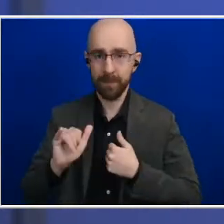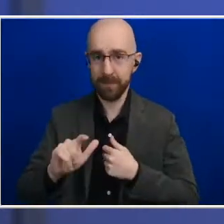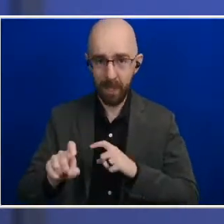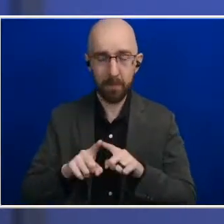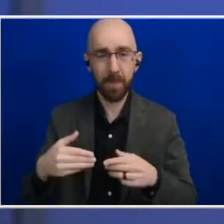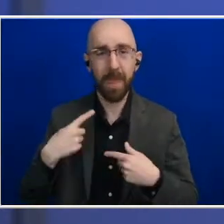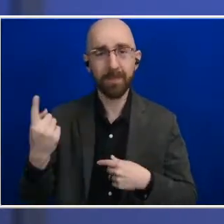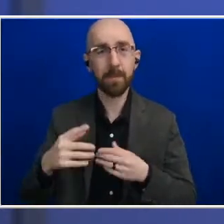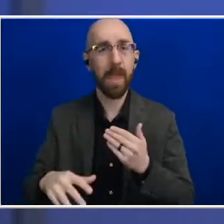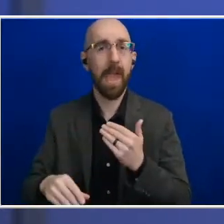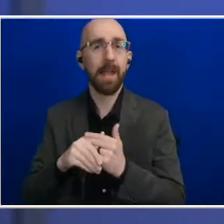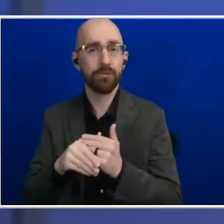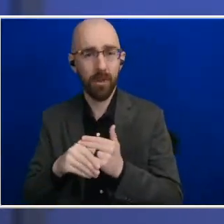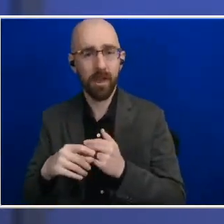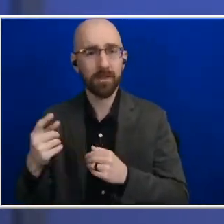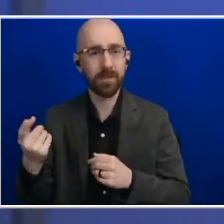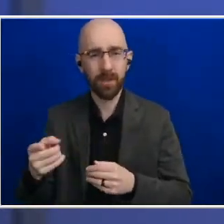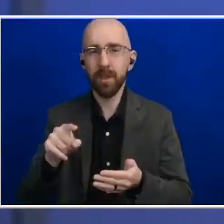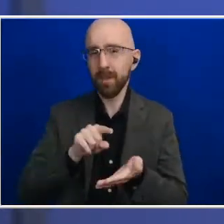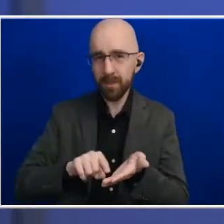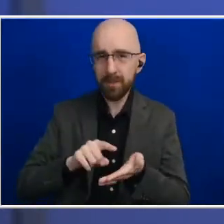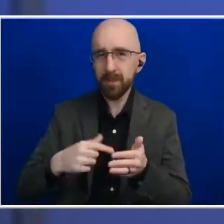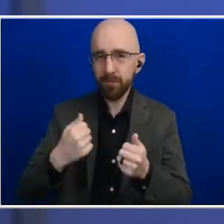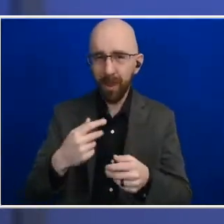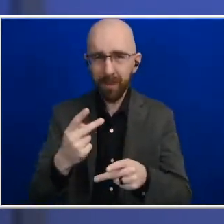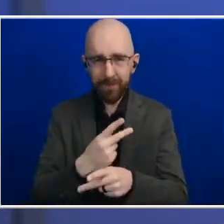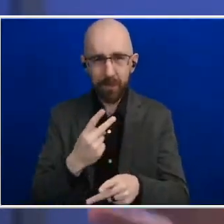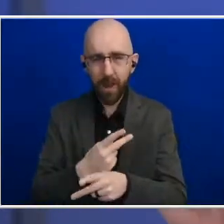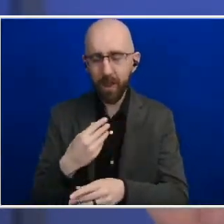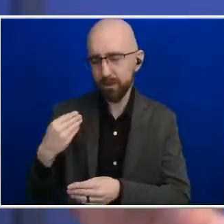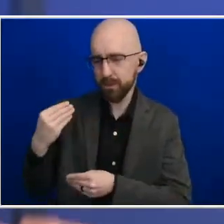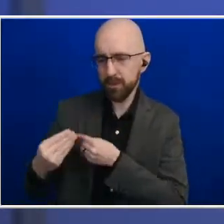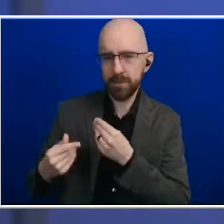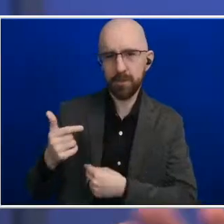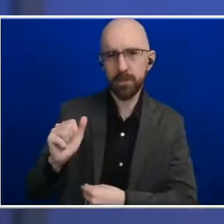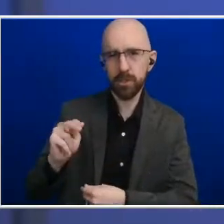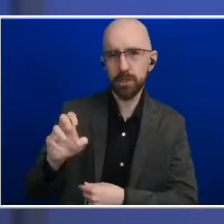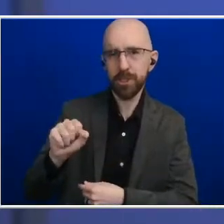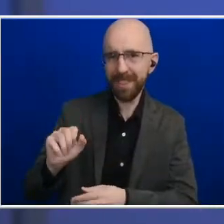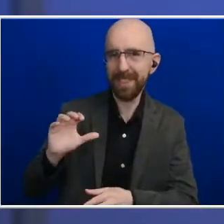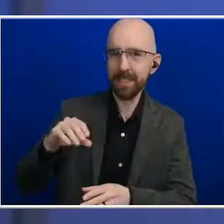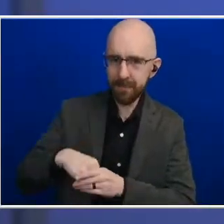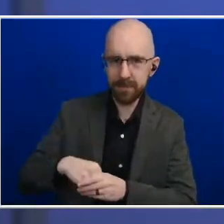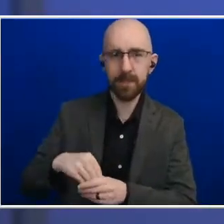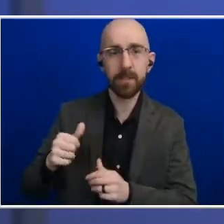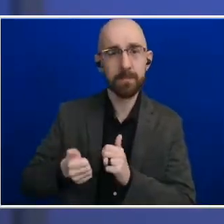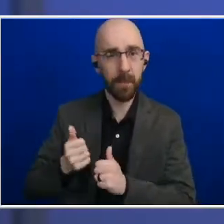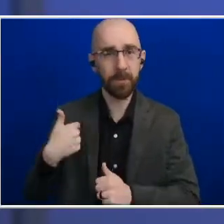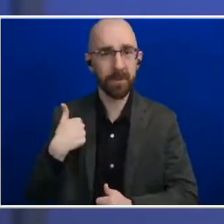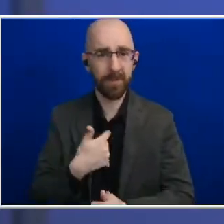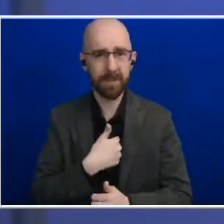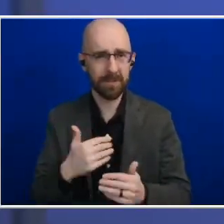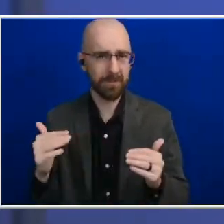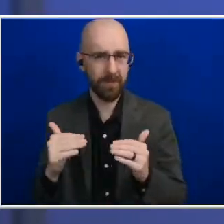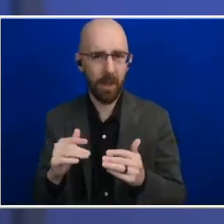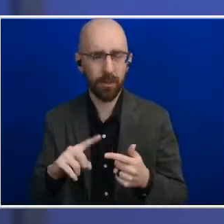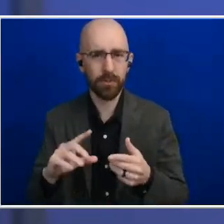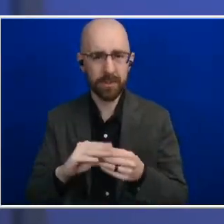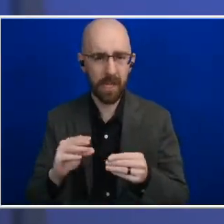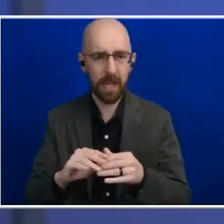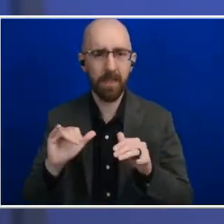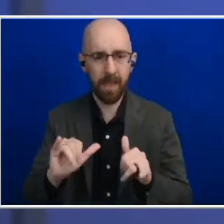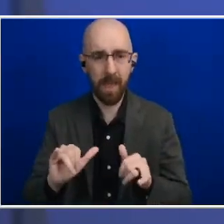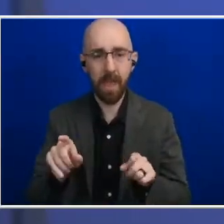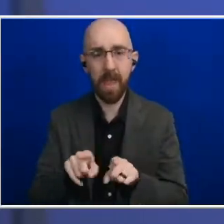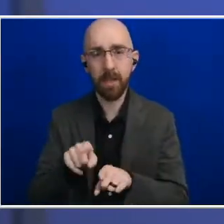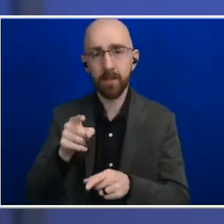active research going on to try to understand the genetic component. But I think for most of us, it's very fair to say that as you're heading towards